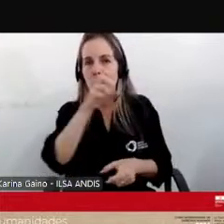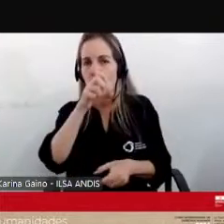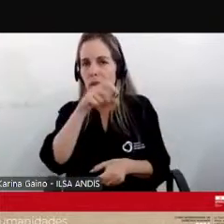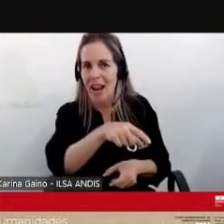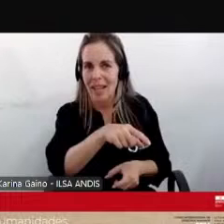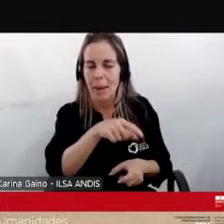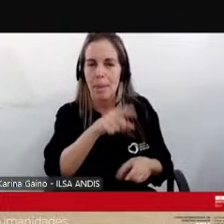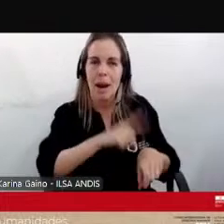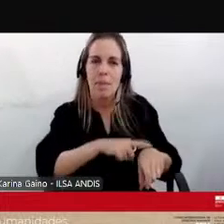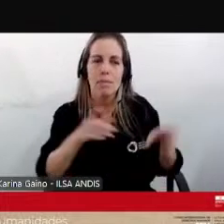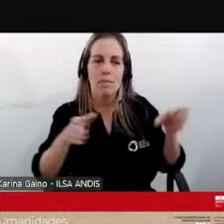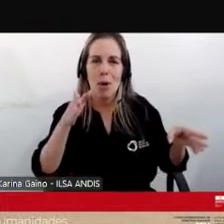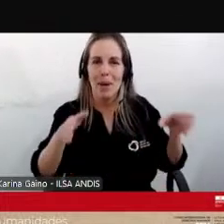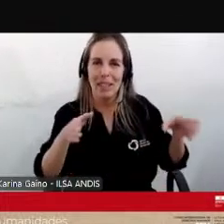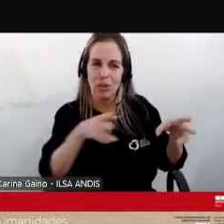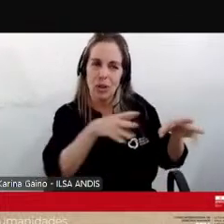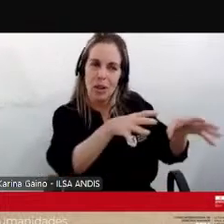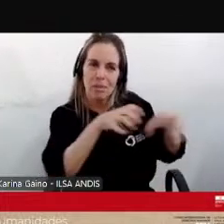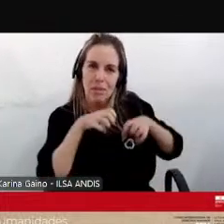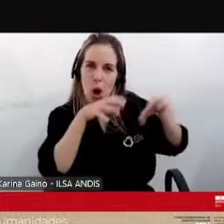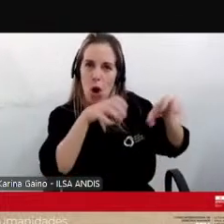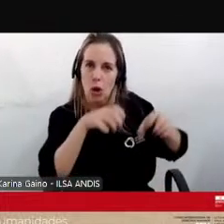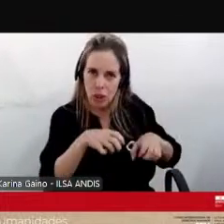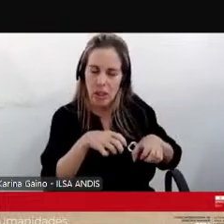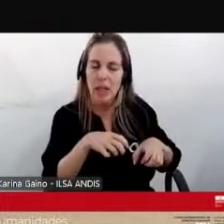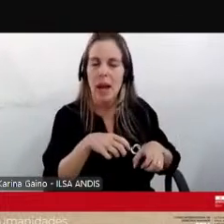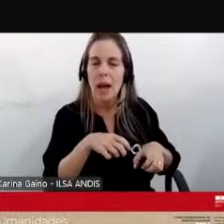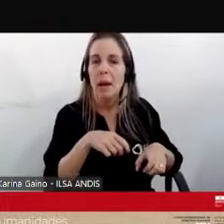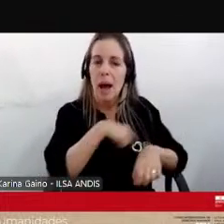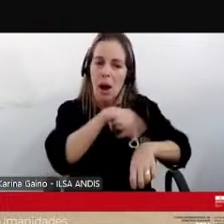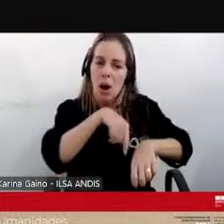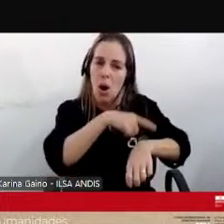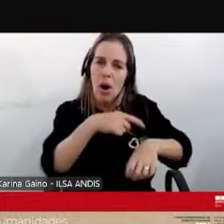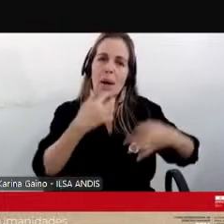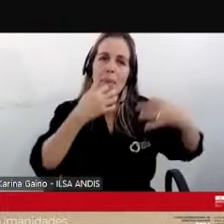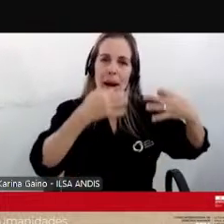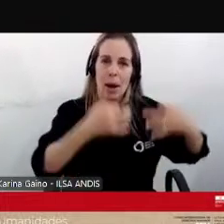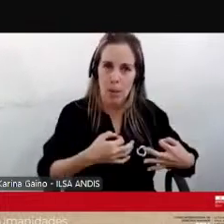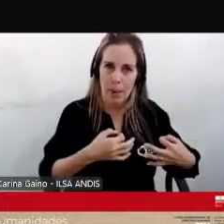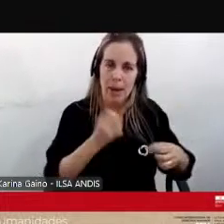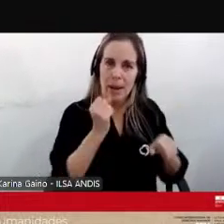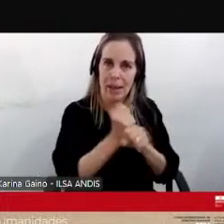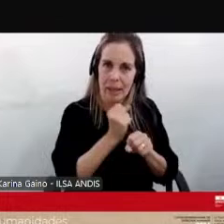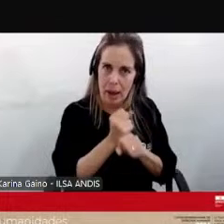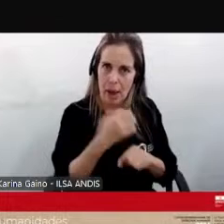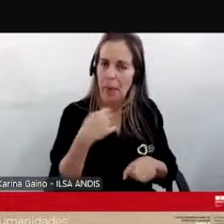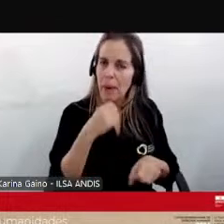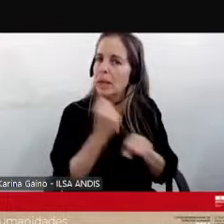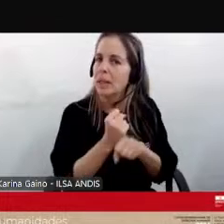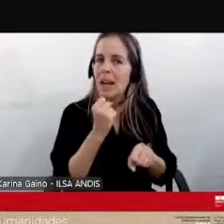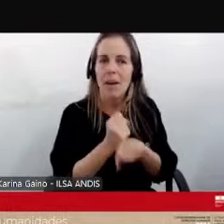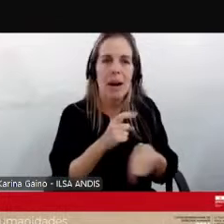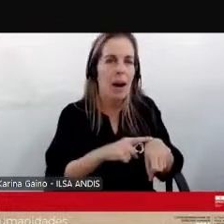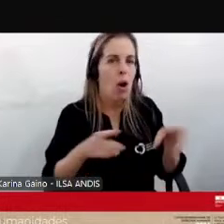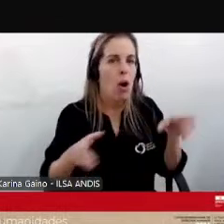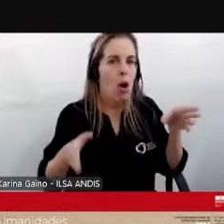workers. They may have to work long hours in order to earn enough to